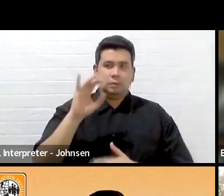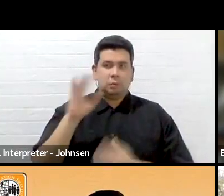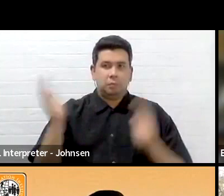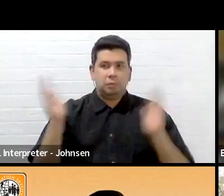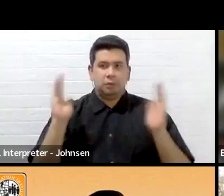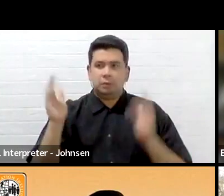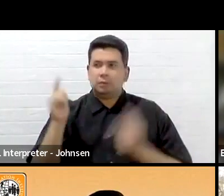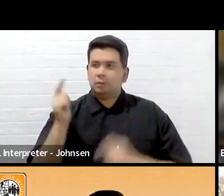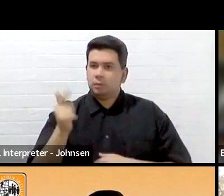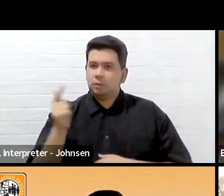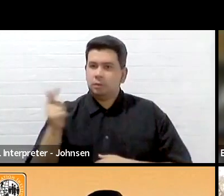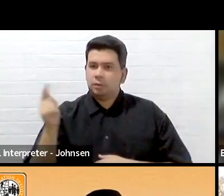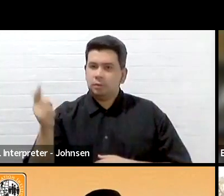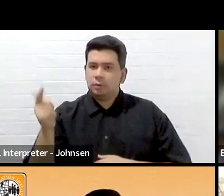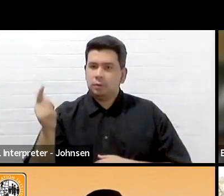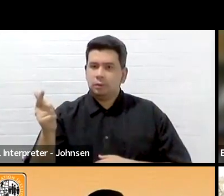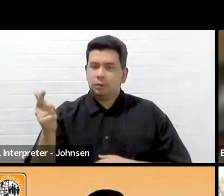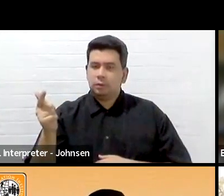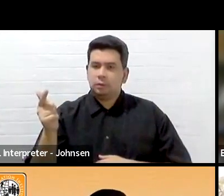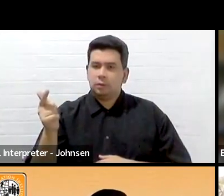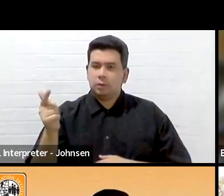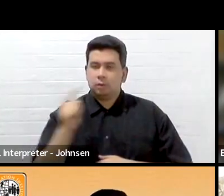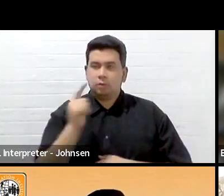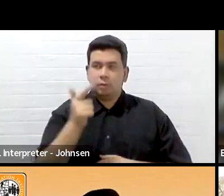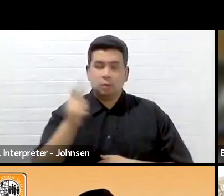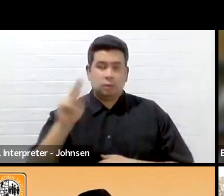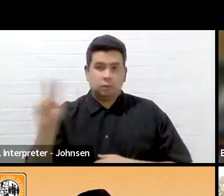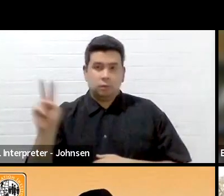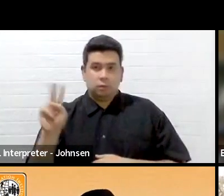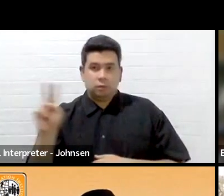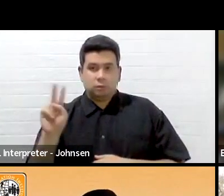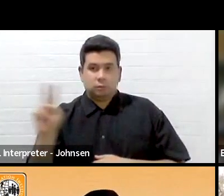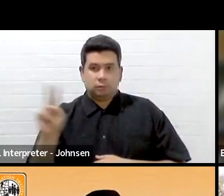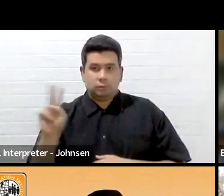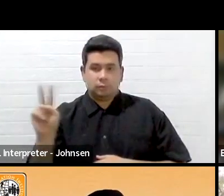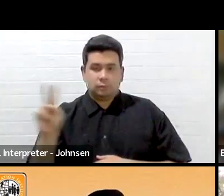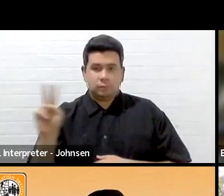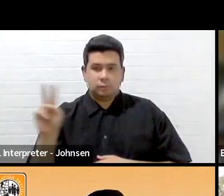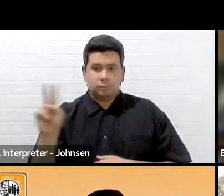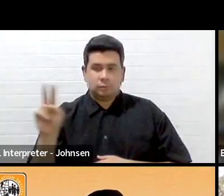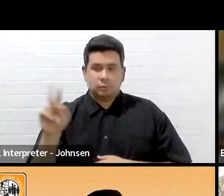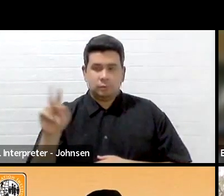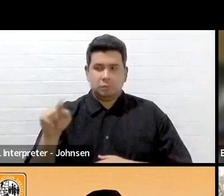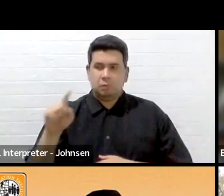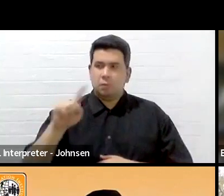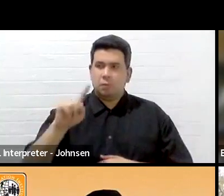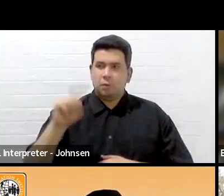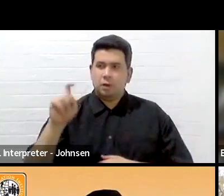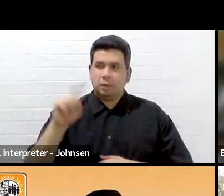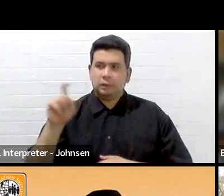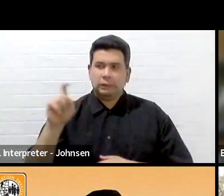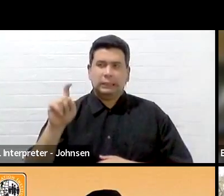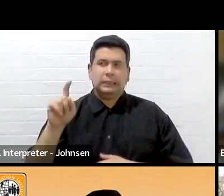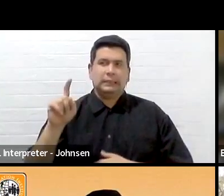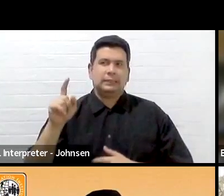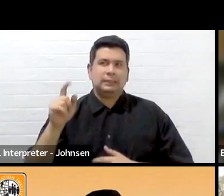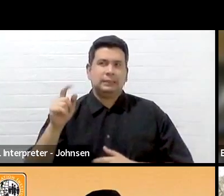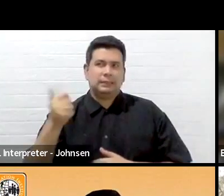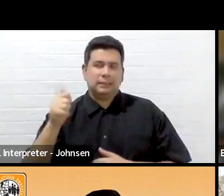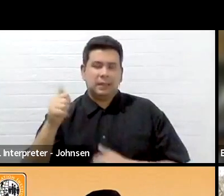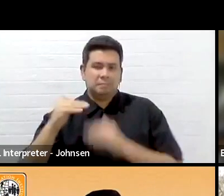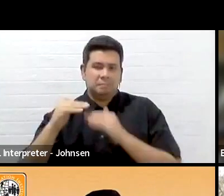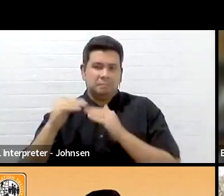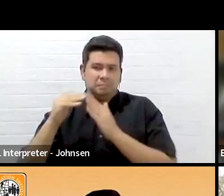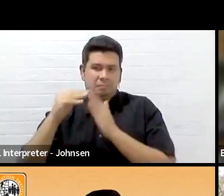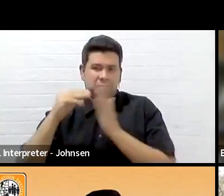2022 with 110, more than 110 million, anong ibig sabihin no? Mga 900,000,